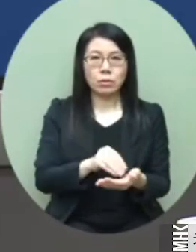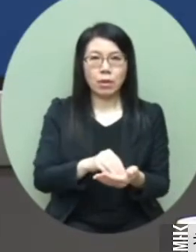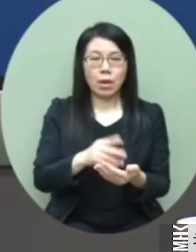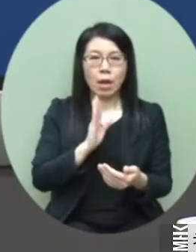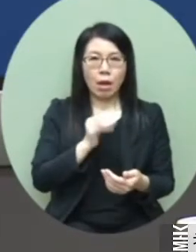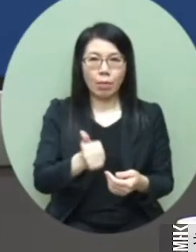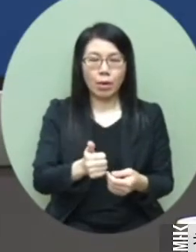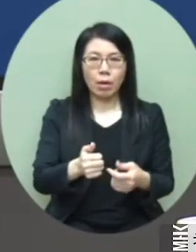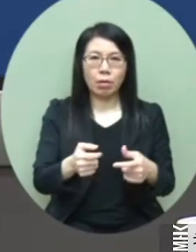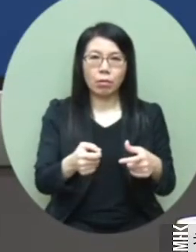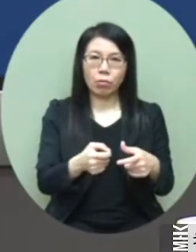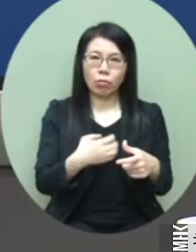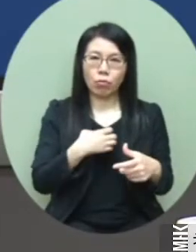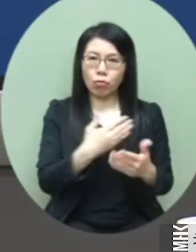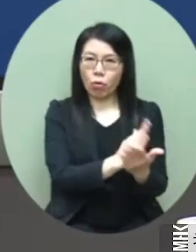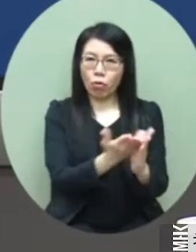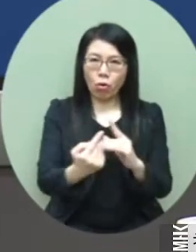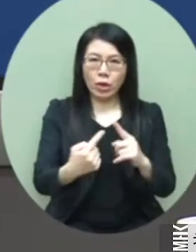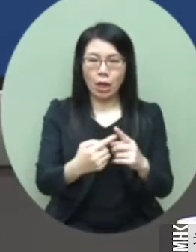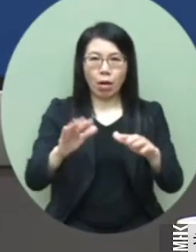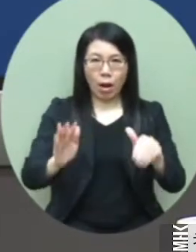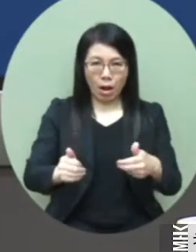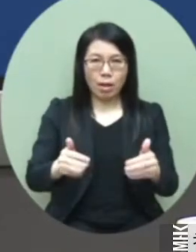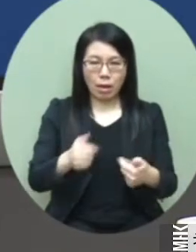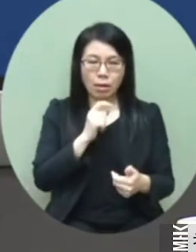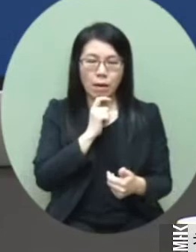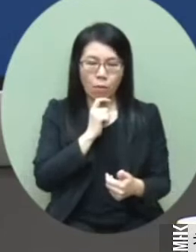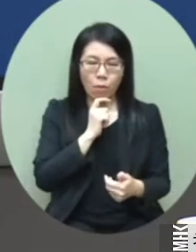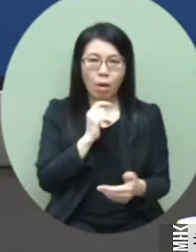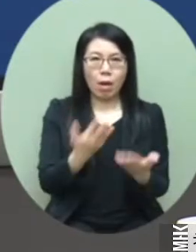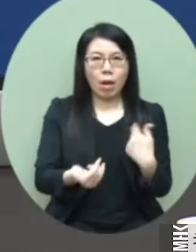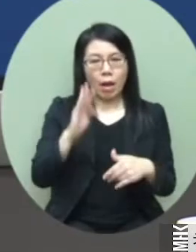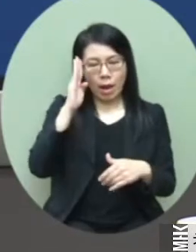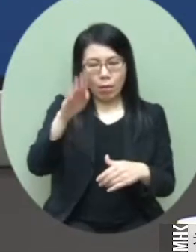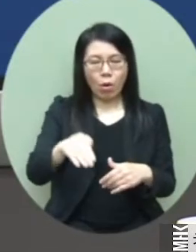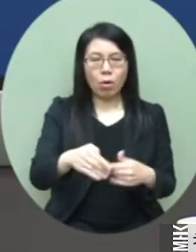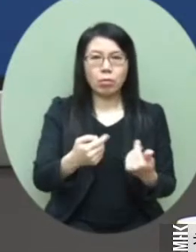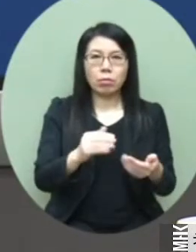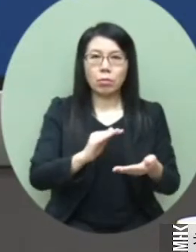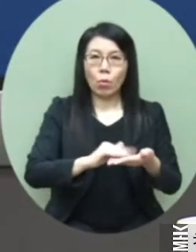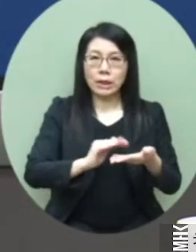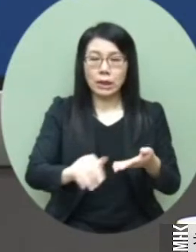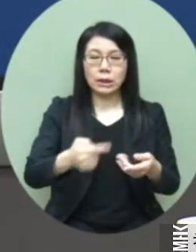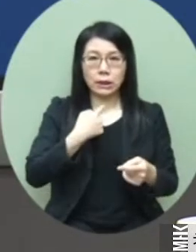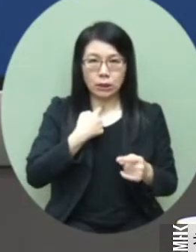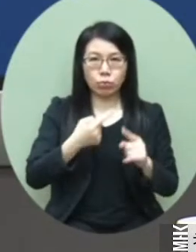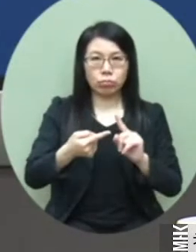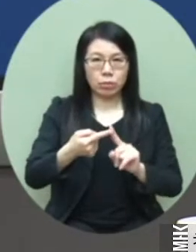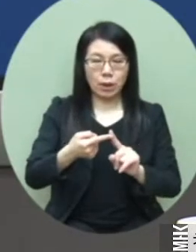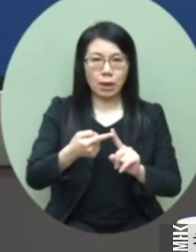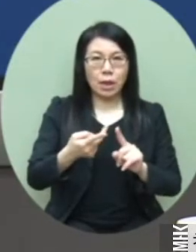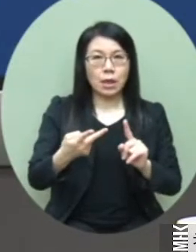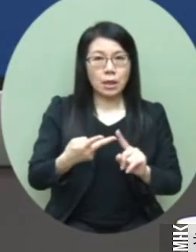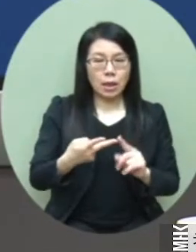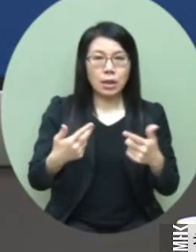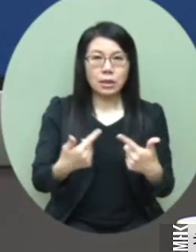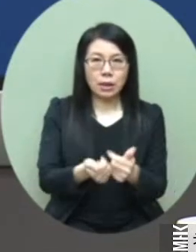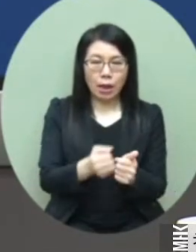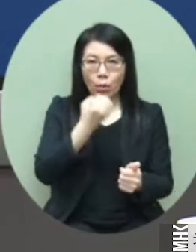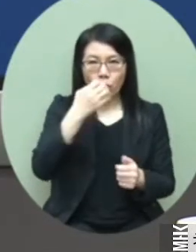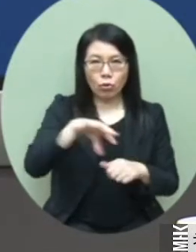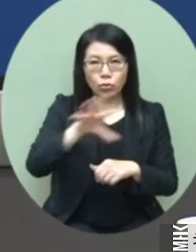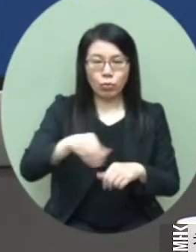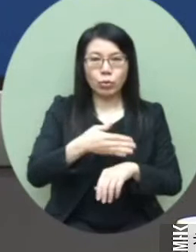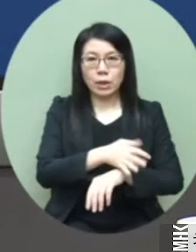Services, Mr. Liu, the director, was present so that we can come up with a decision that is in the public interest. So